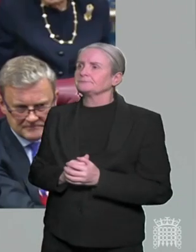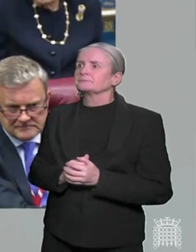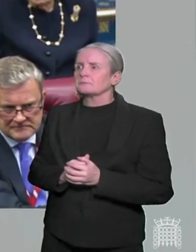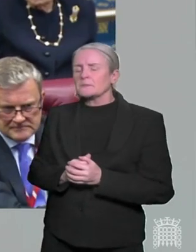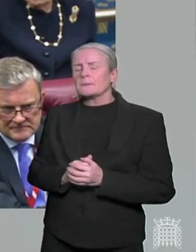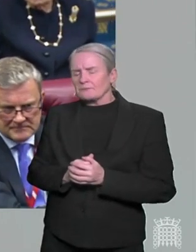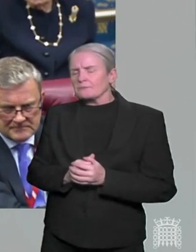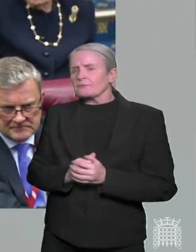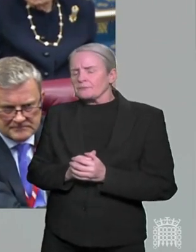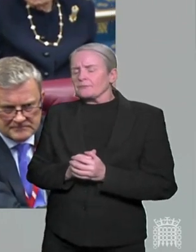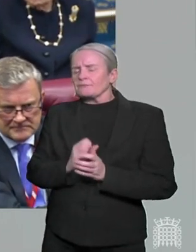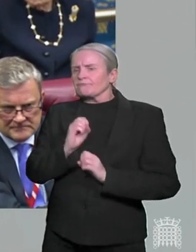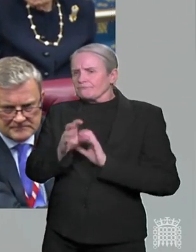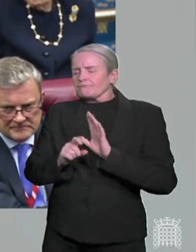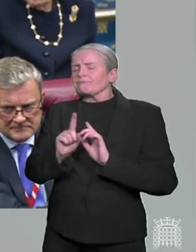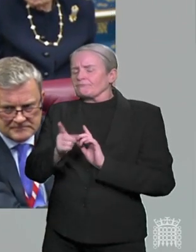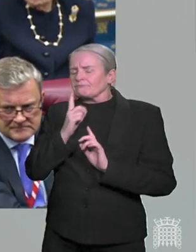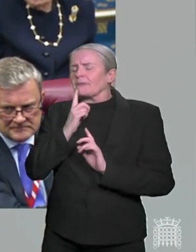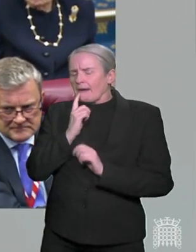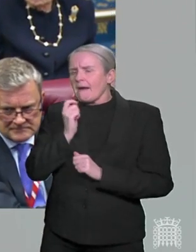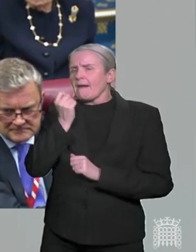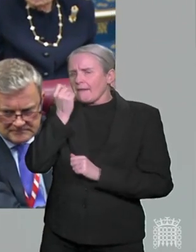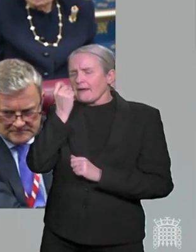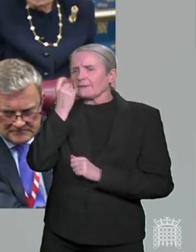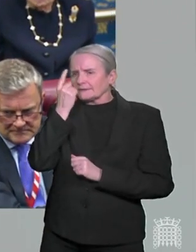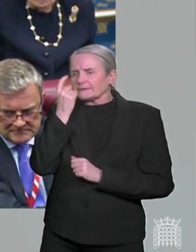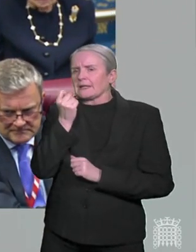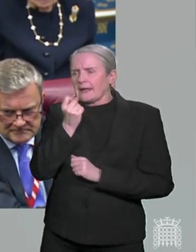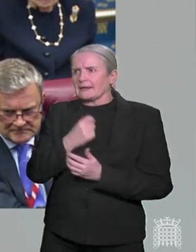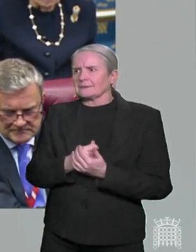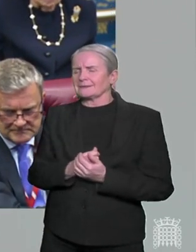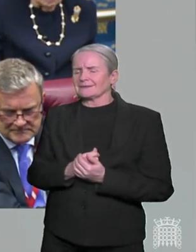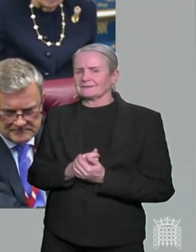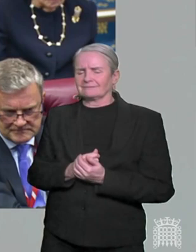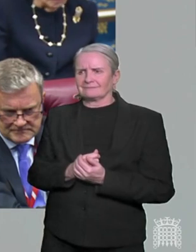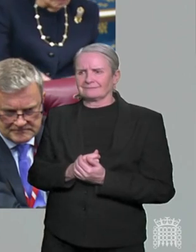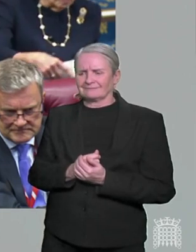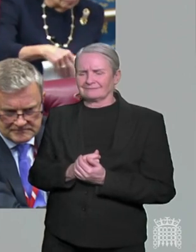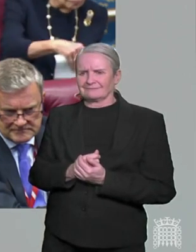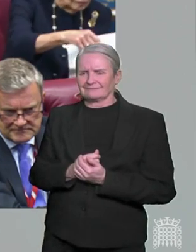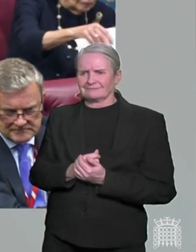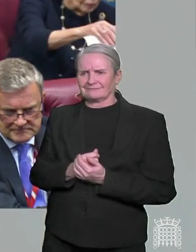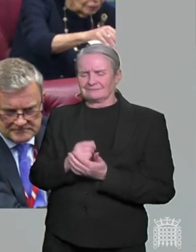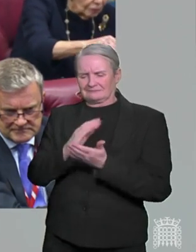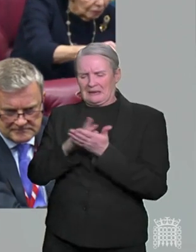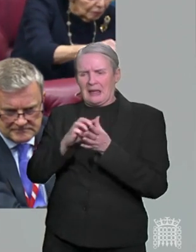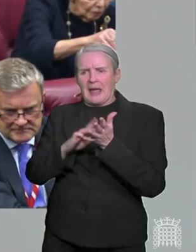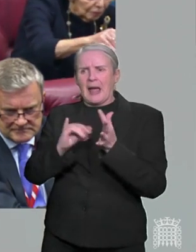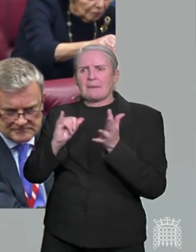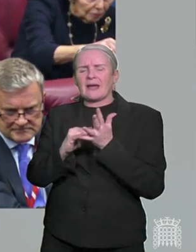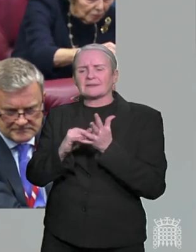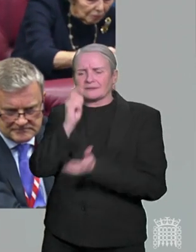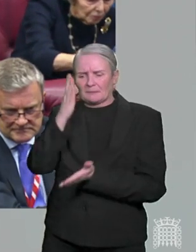where my noble friend is coming from. I would just say to him that, of course, it isn't rewarding Hamas. Hamas don't believe in a two-state solution. They believe